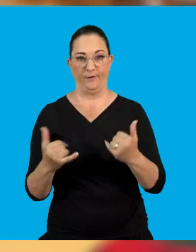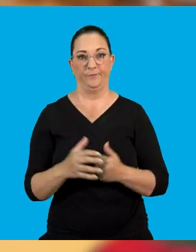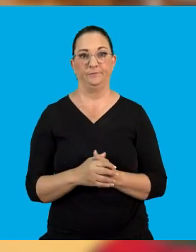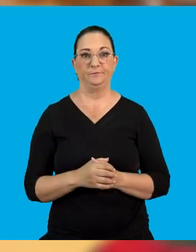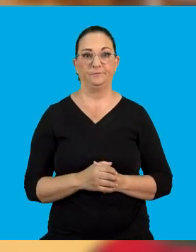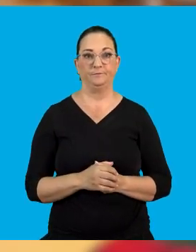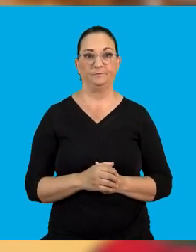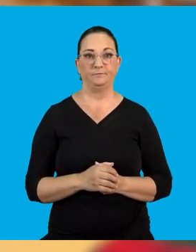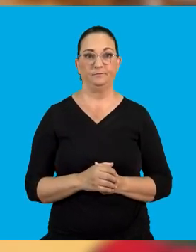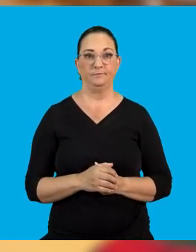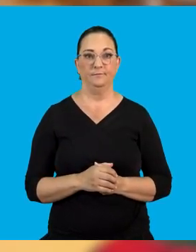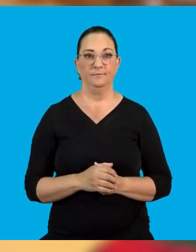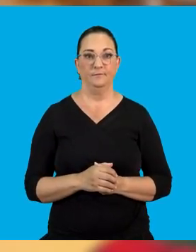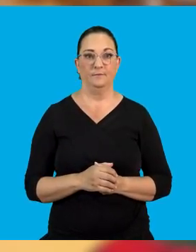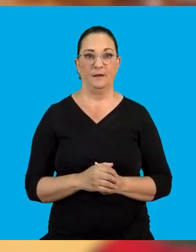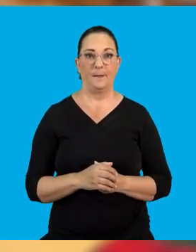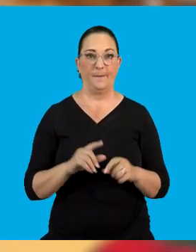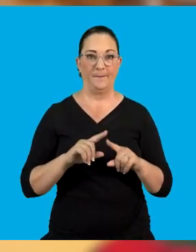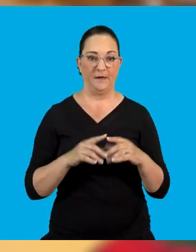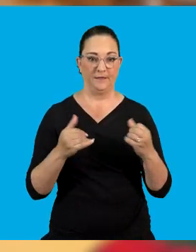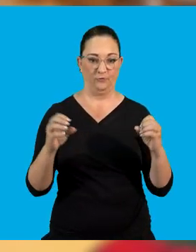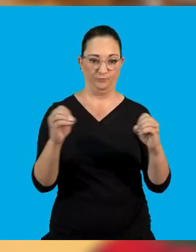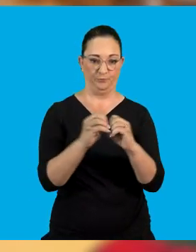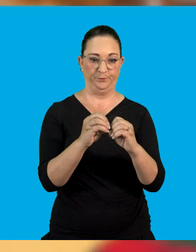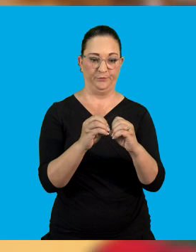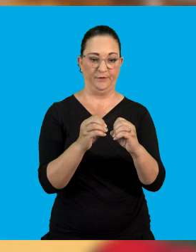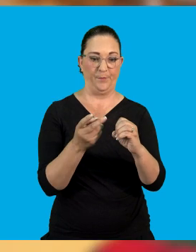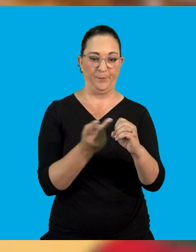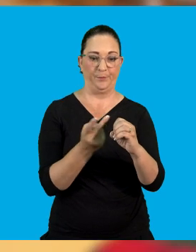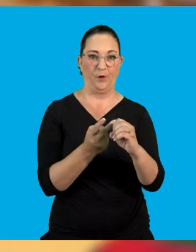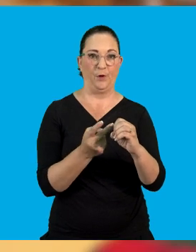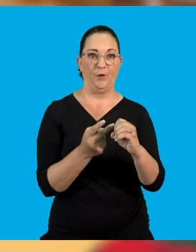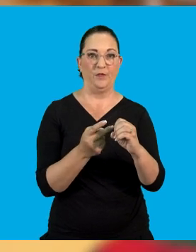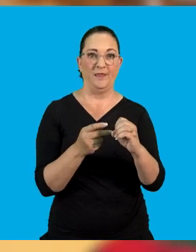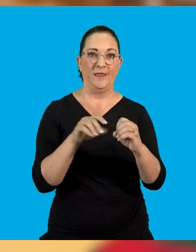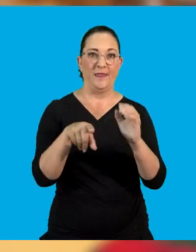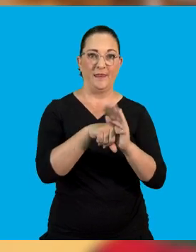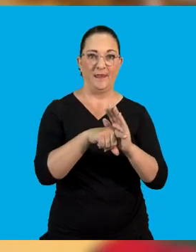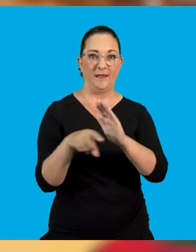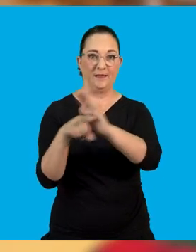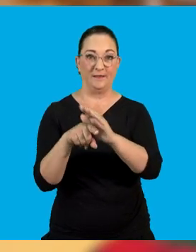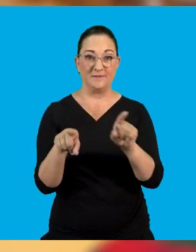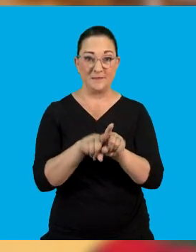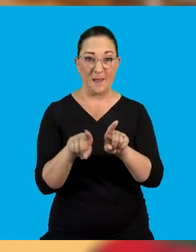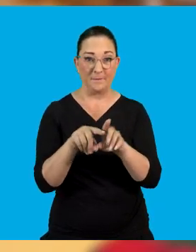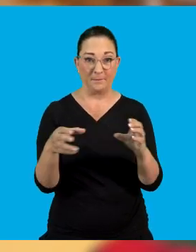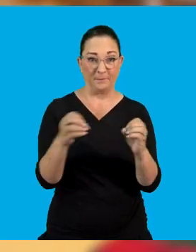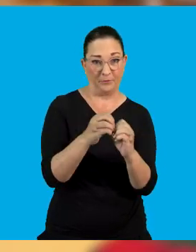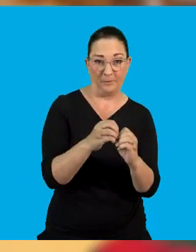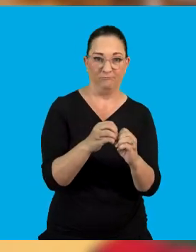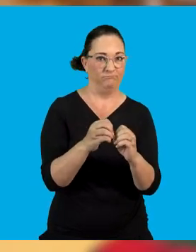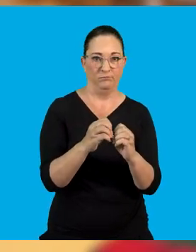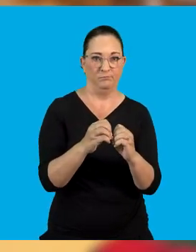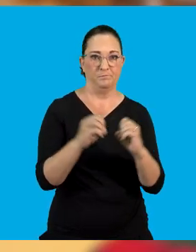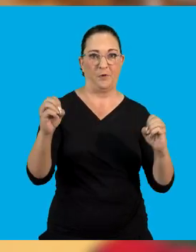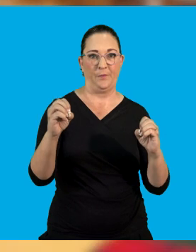negative. Now we know that when now those two substances are negative, They are going to repel each other. Why?